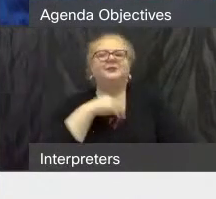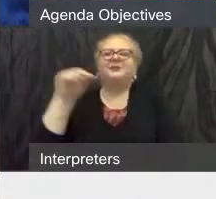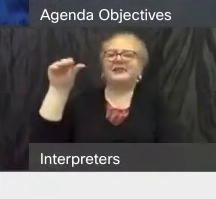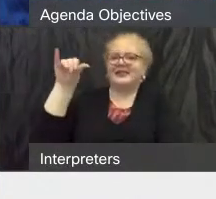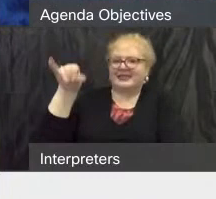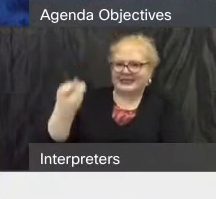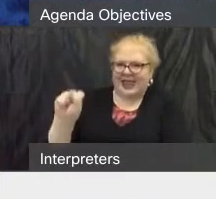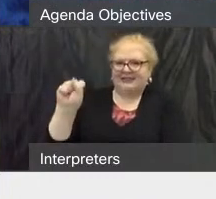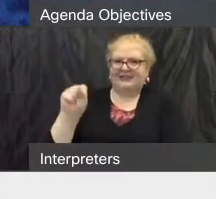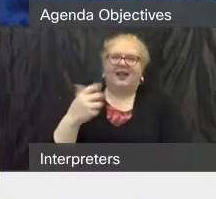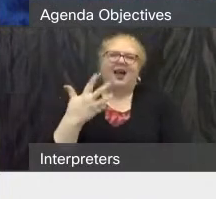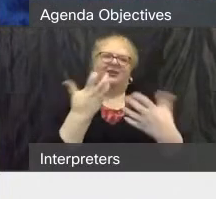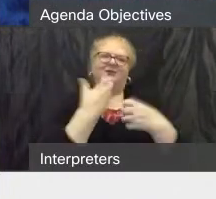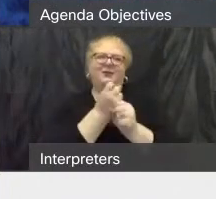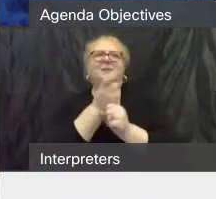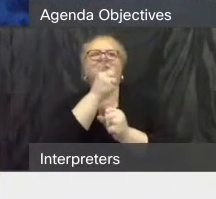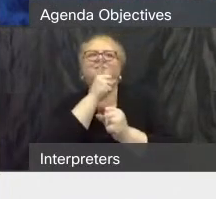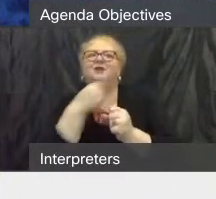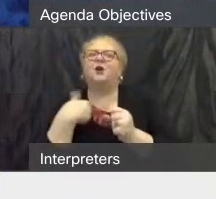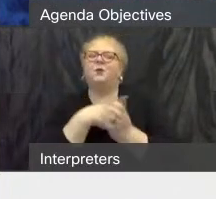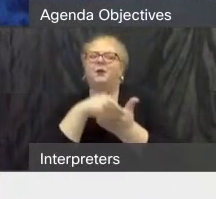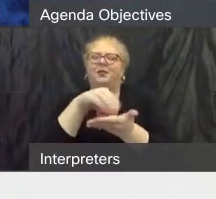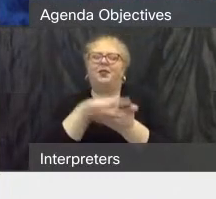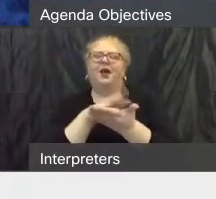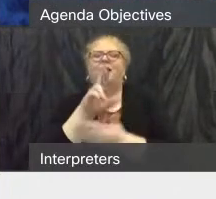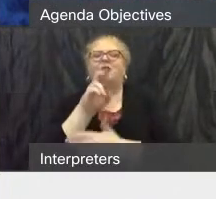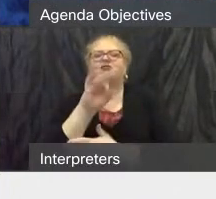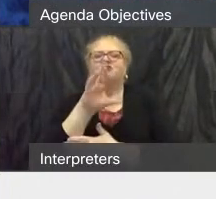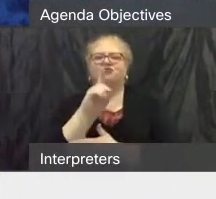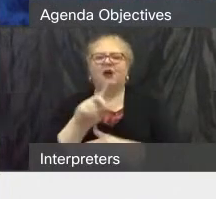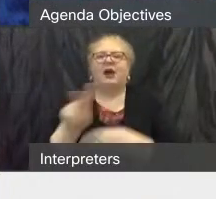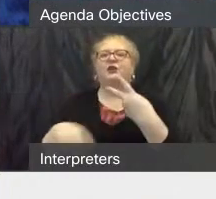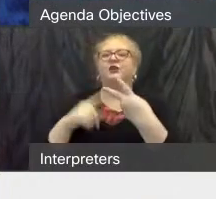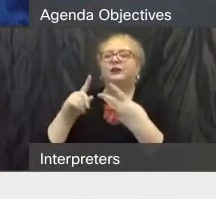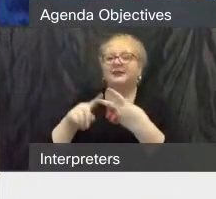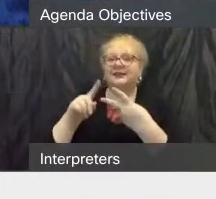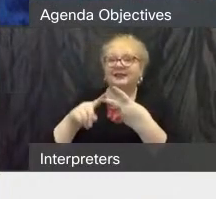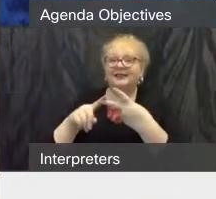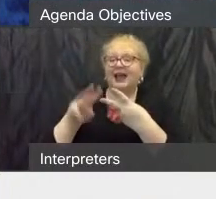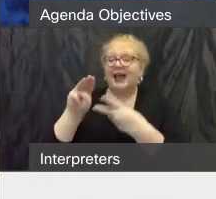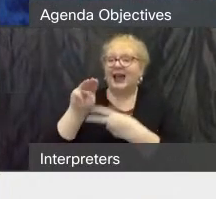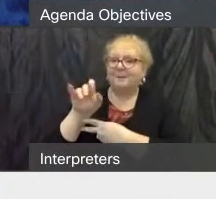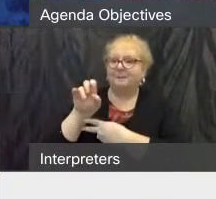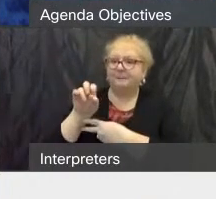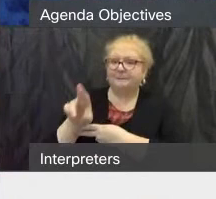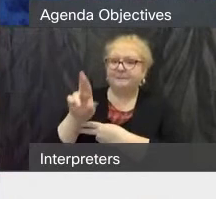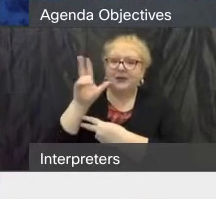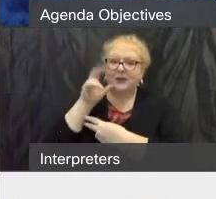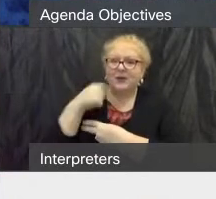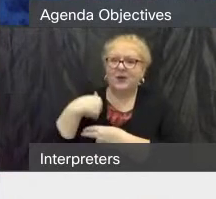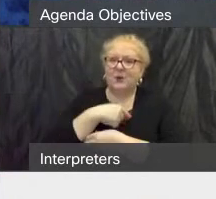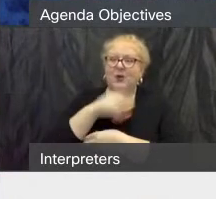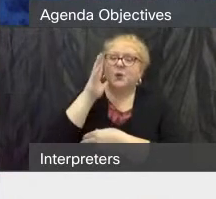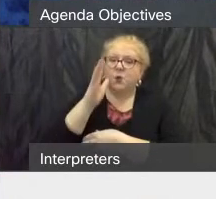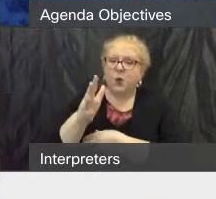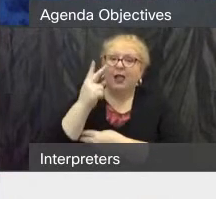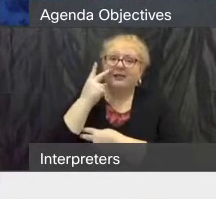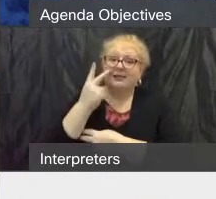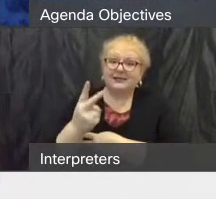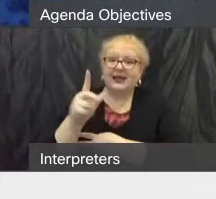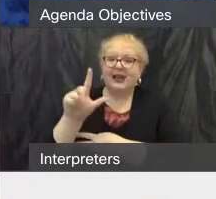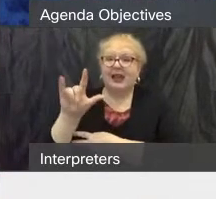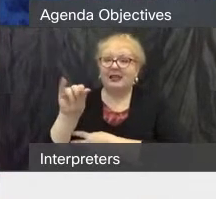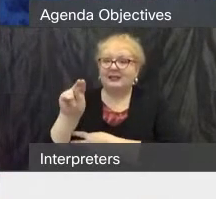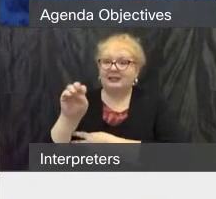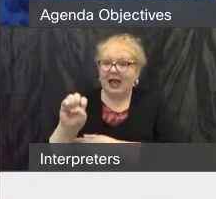Yes. Okay, thank you. And then secondly, Mayor, did I hear you say that we're going to see line items, or are you just saying that's